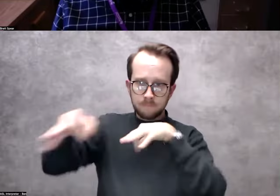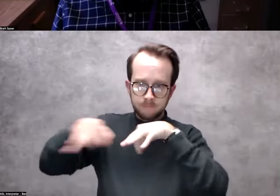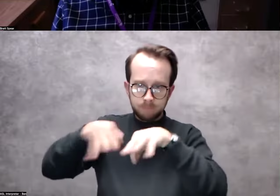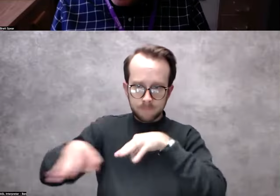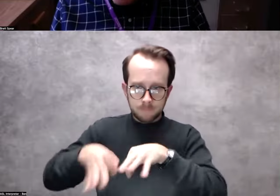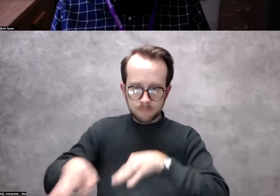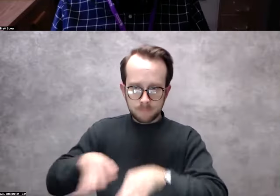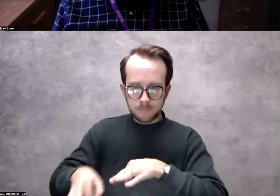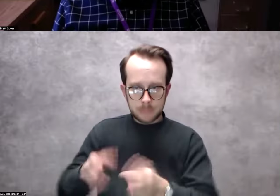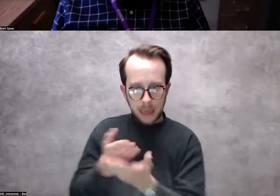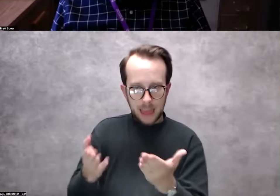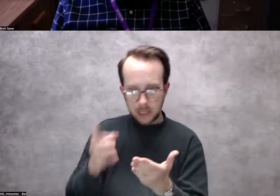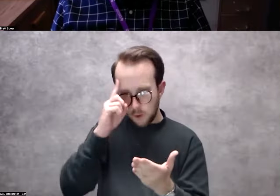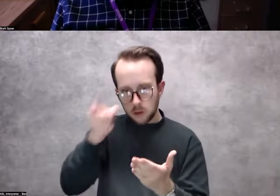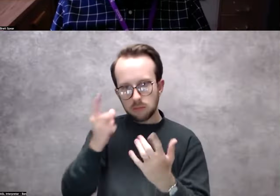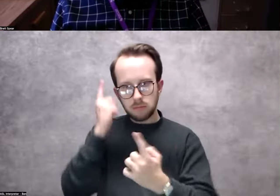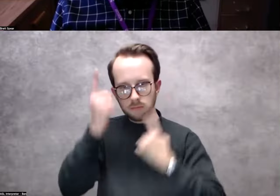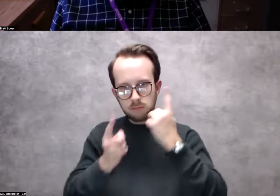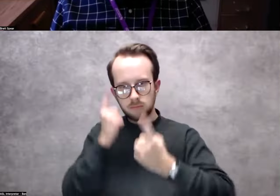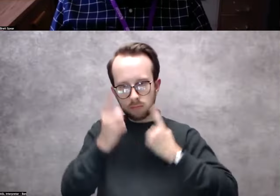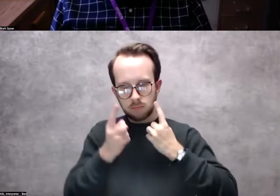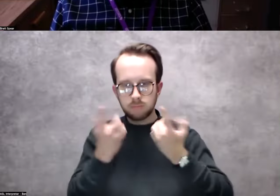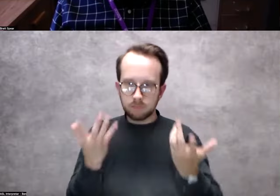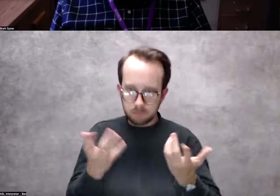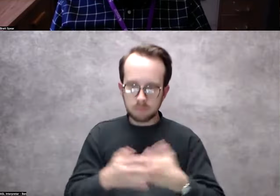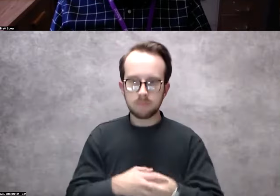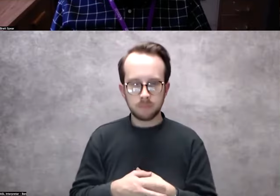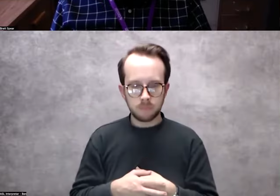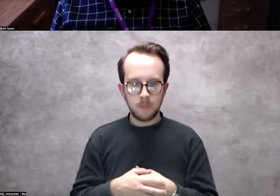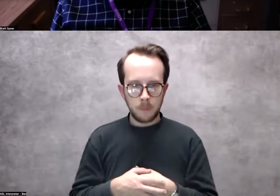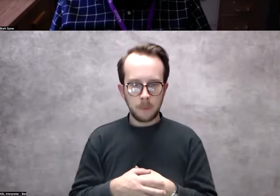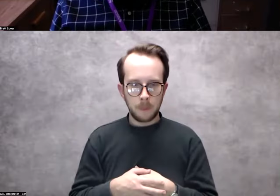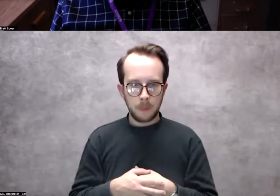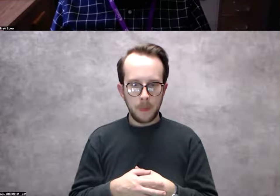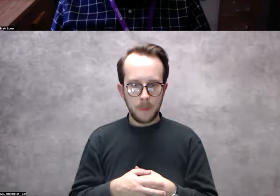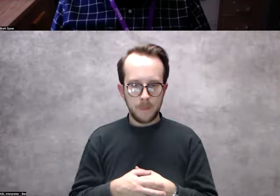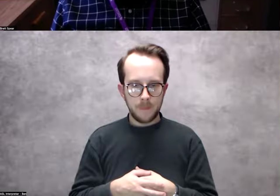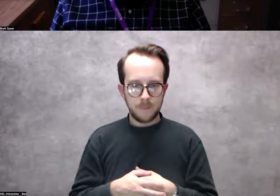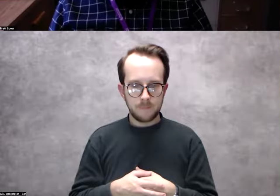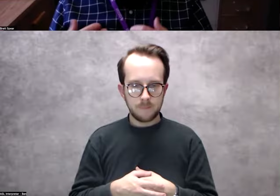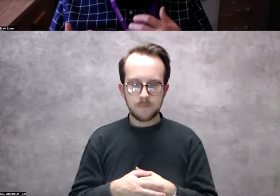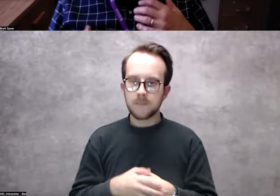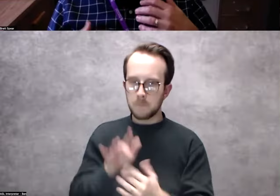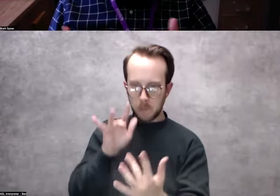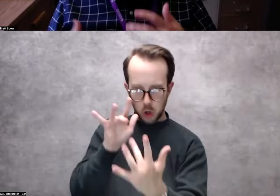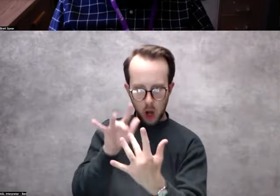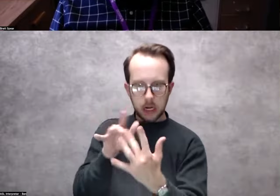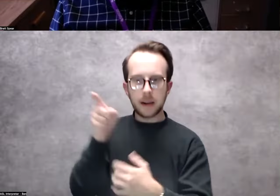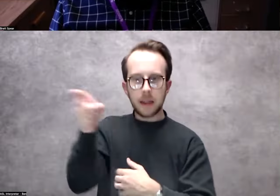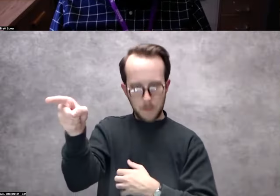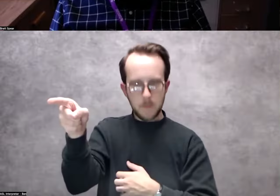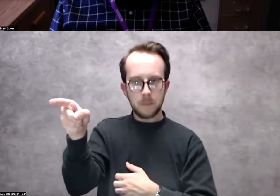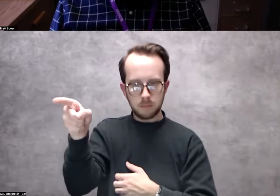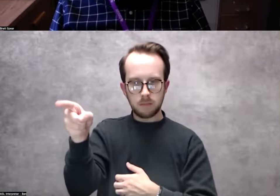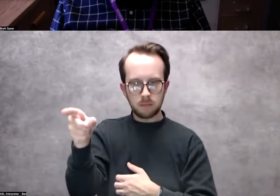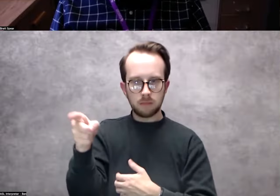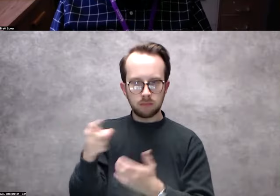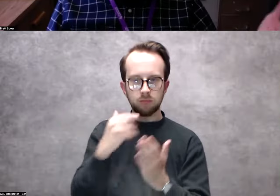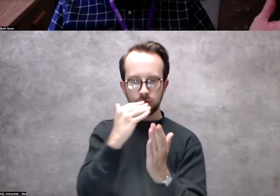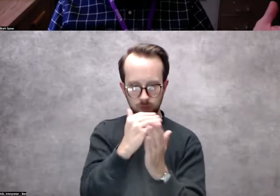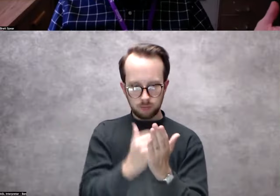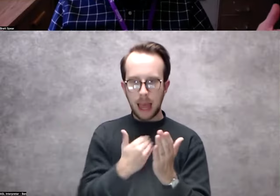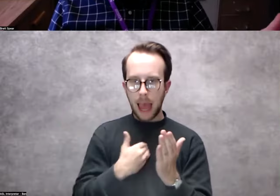to consider. You want to, when you contact them, you want to, have some questions laid out. You just say,